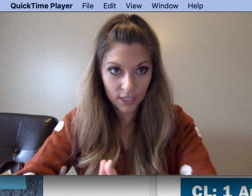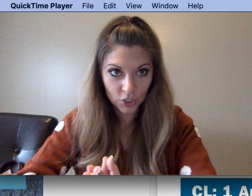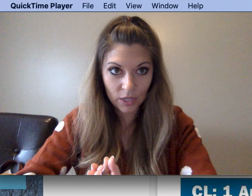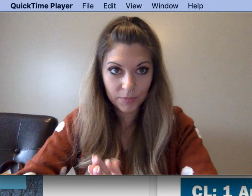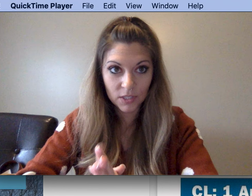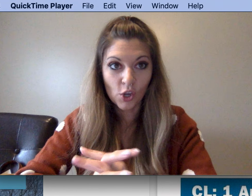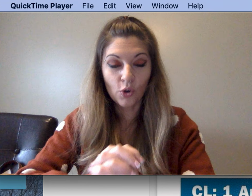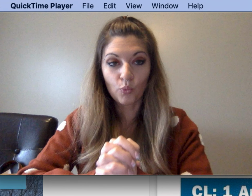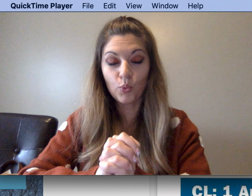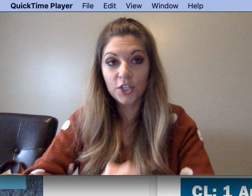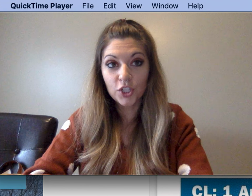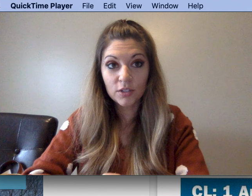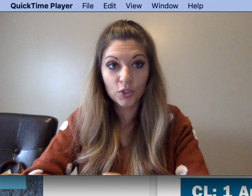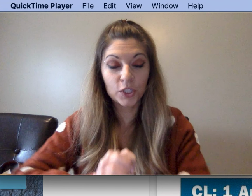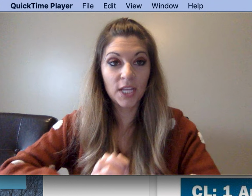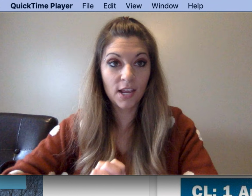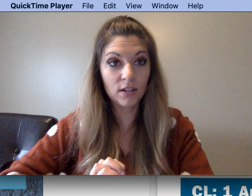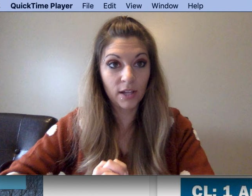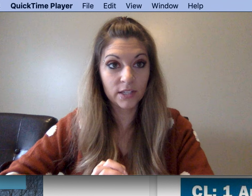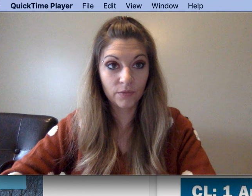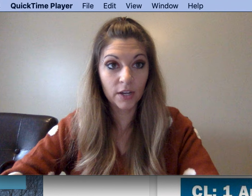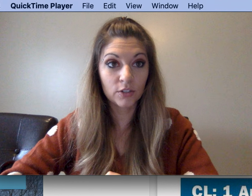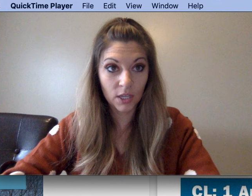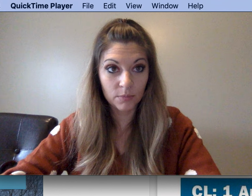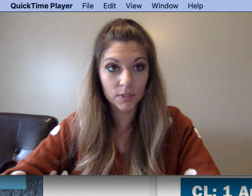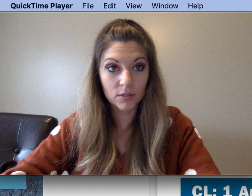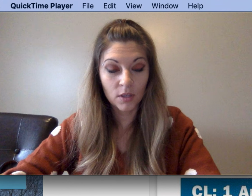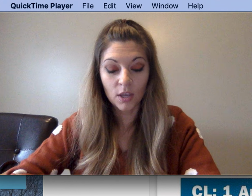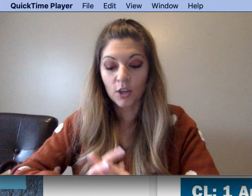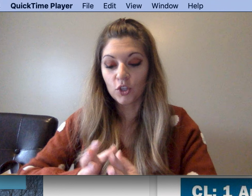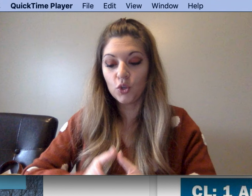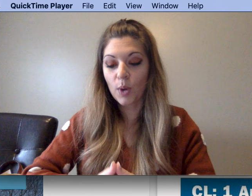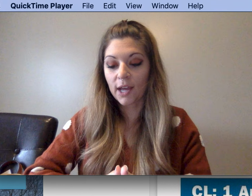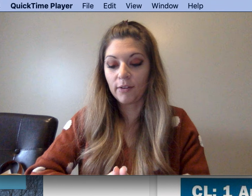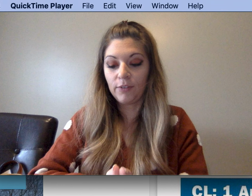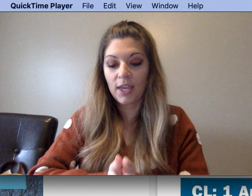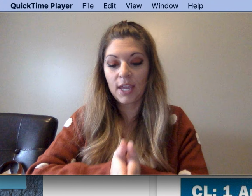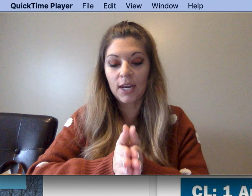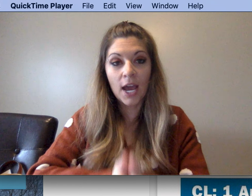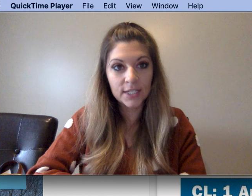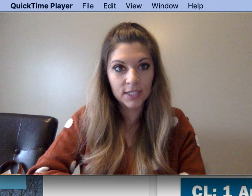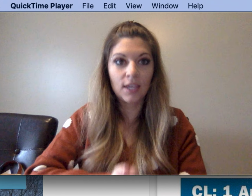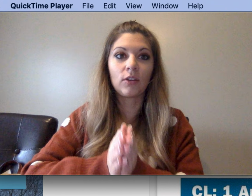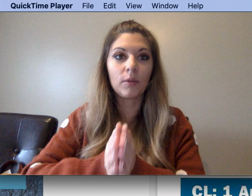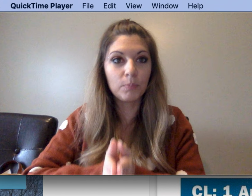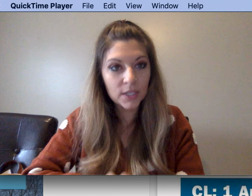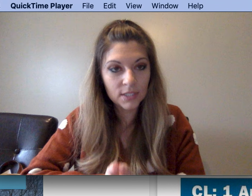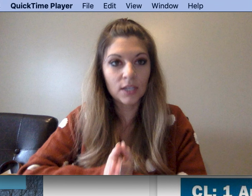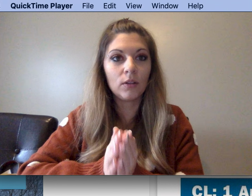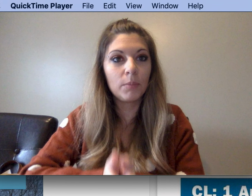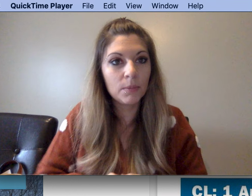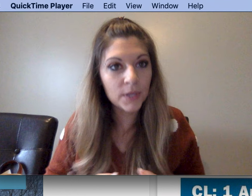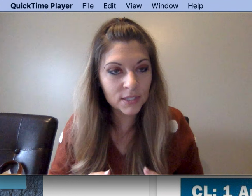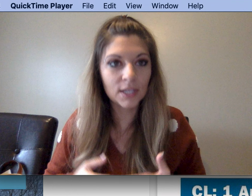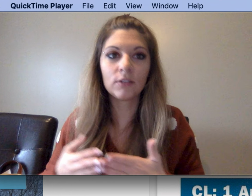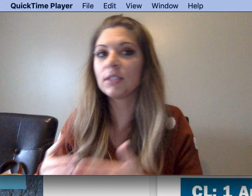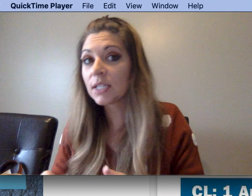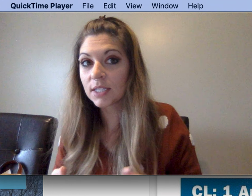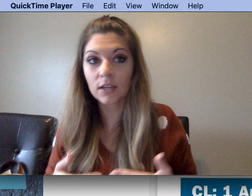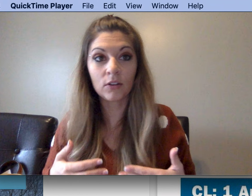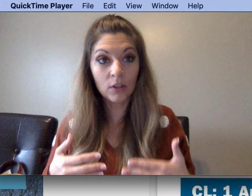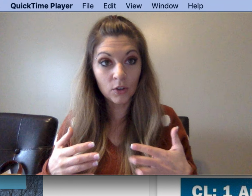specific hand shapes. We just learned 8 classifier types. You have an ICL, a BCL, a